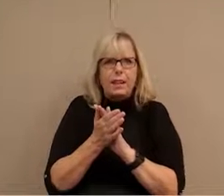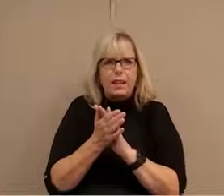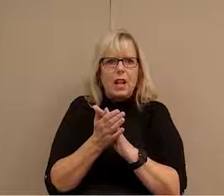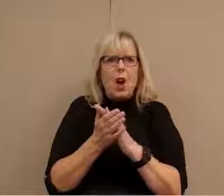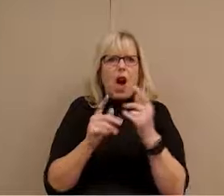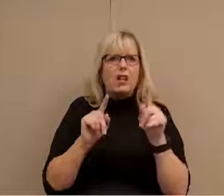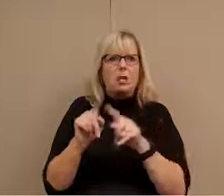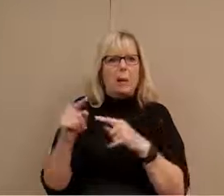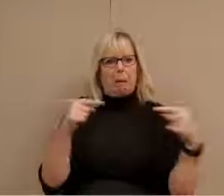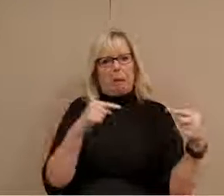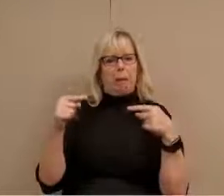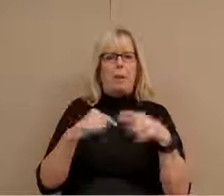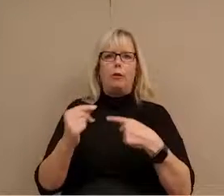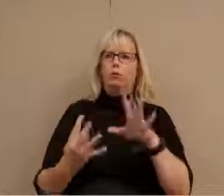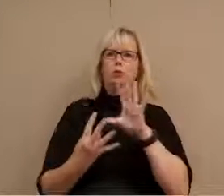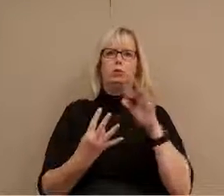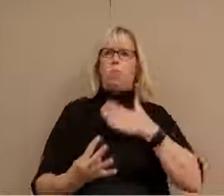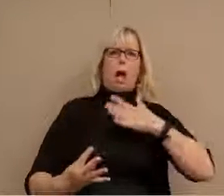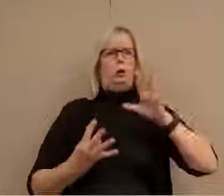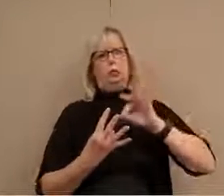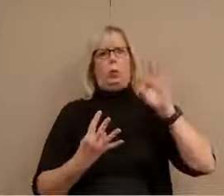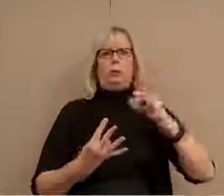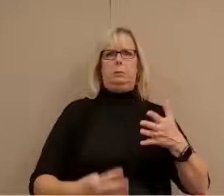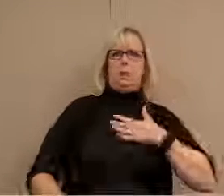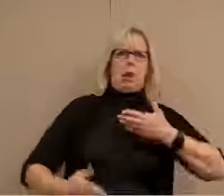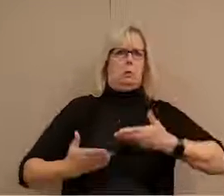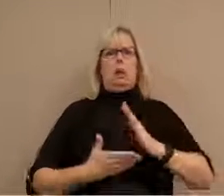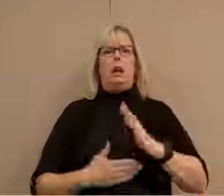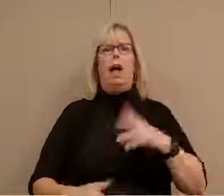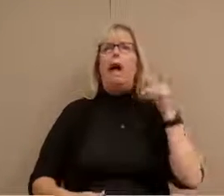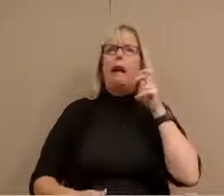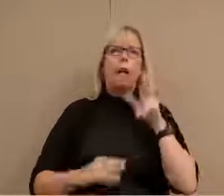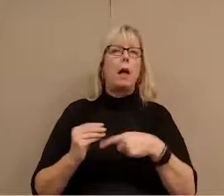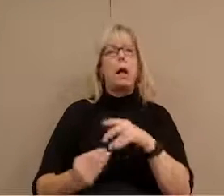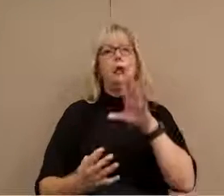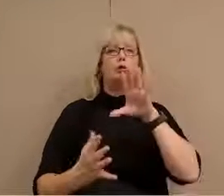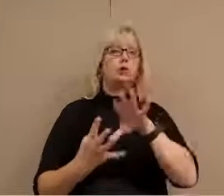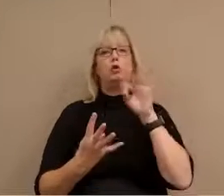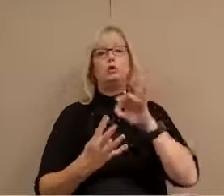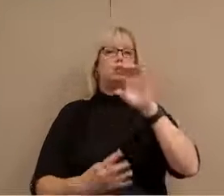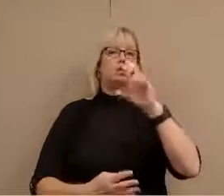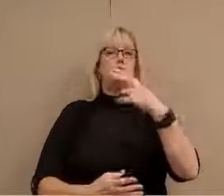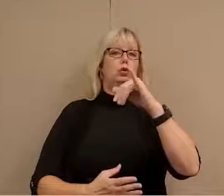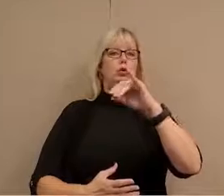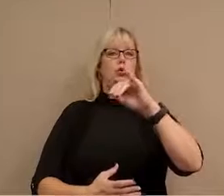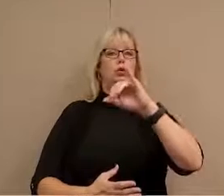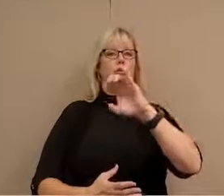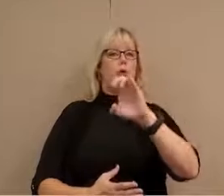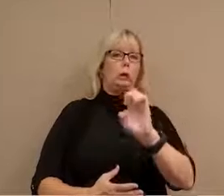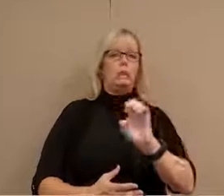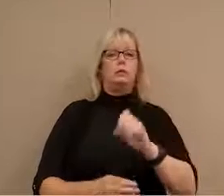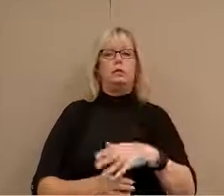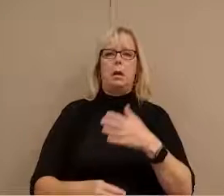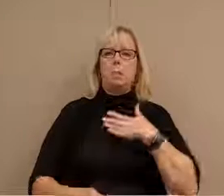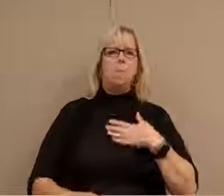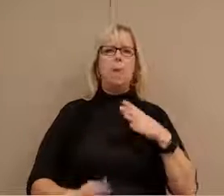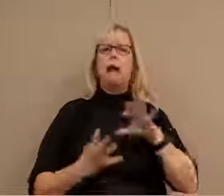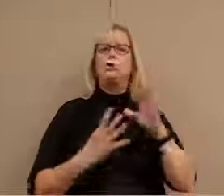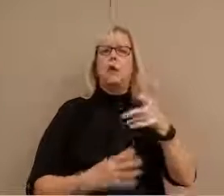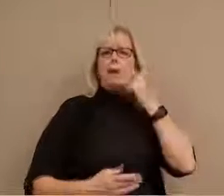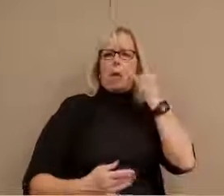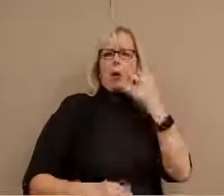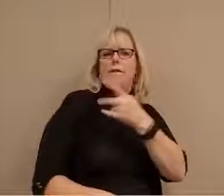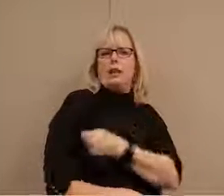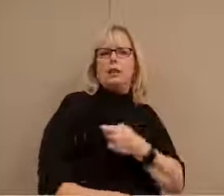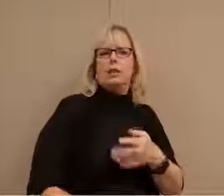choice too, right? Okay, I hear a lot about choice, and you know, it's my choice to be vaccinated